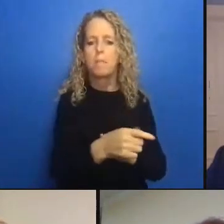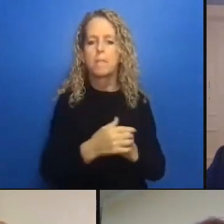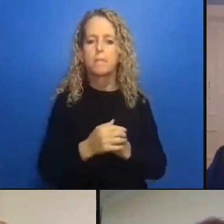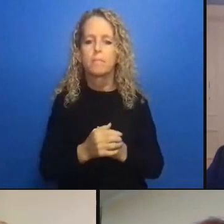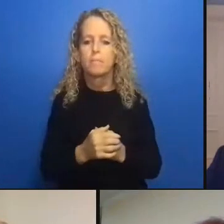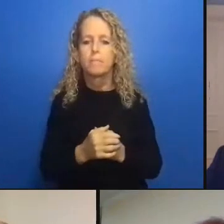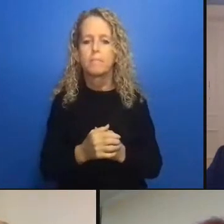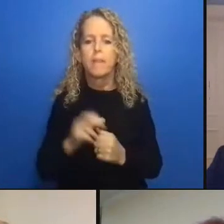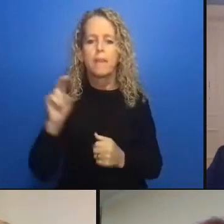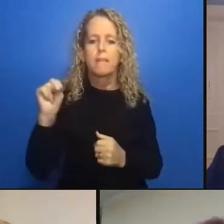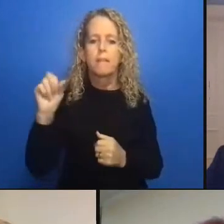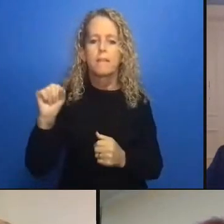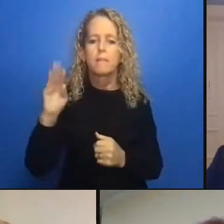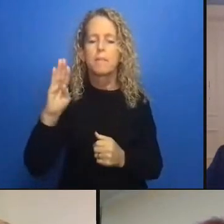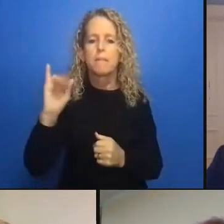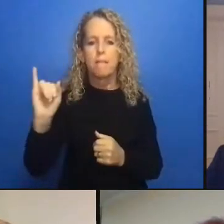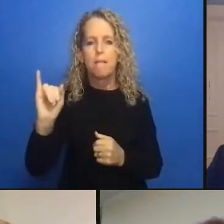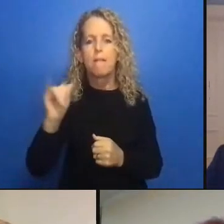of support across sectors.